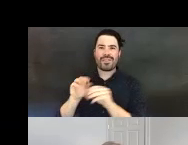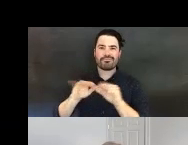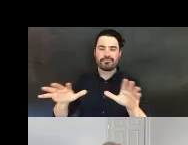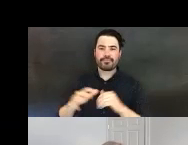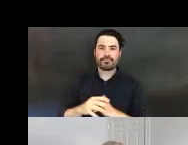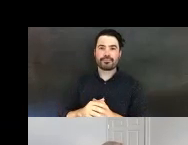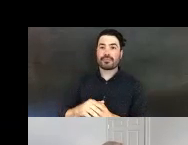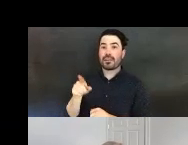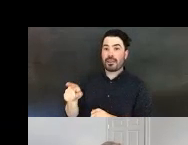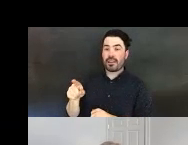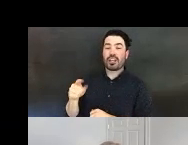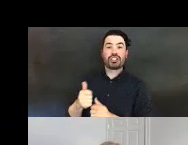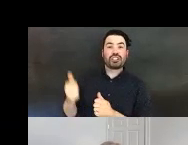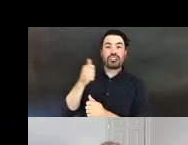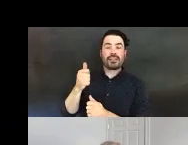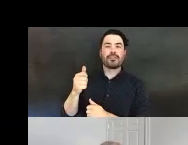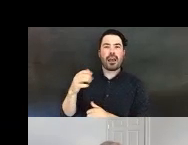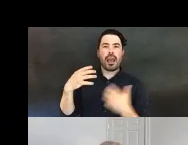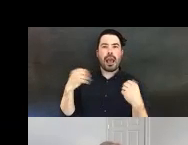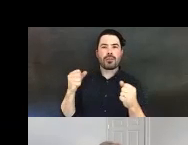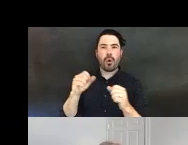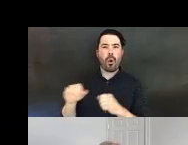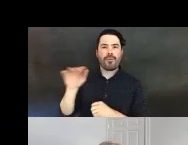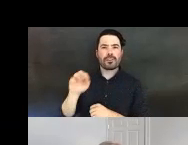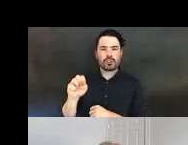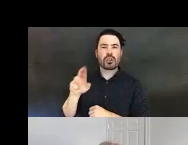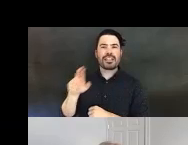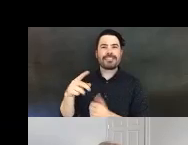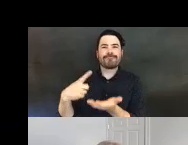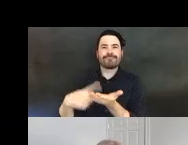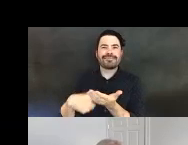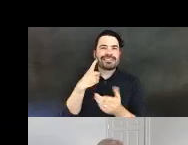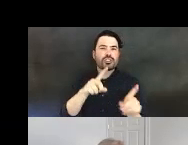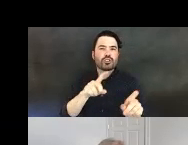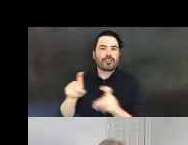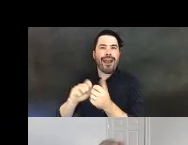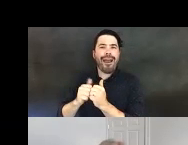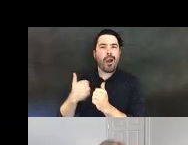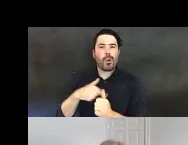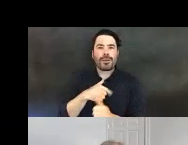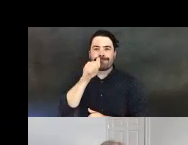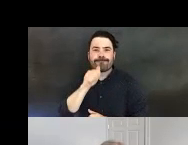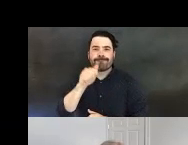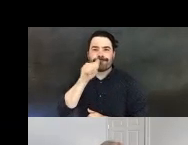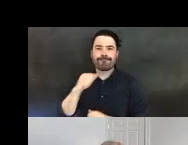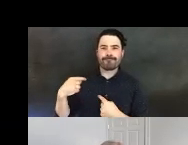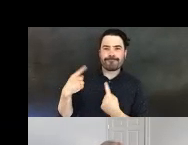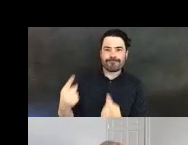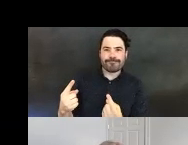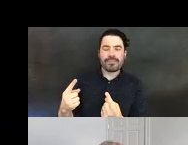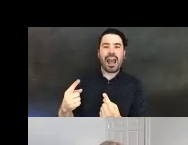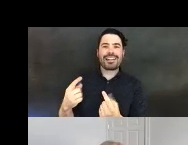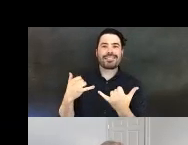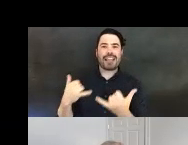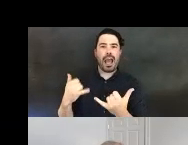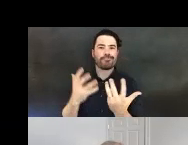discuss the outcomes of a recent survey about how we're coping with COVID-19 and how we can respond to that. The Wellness